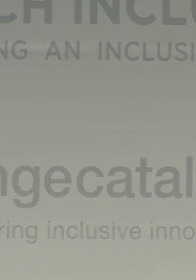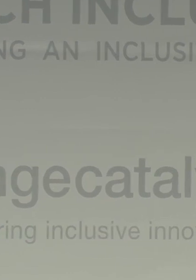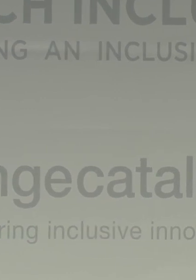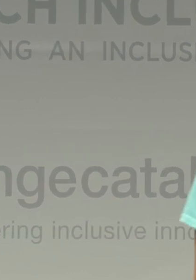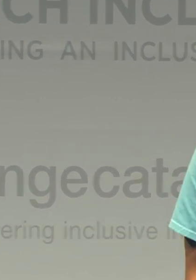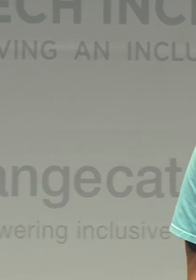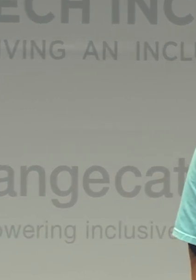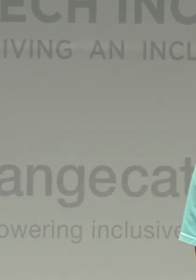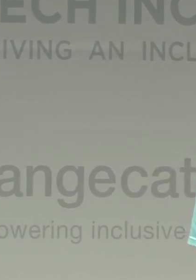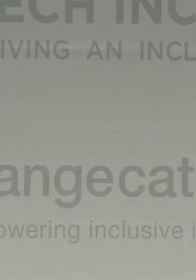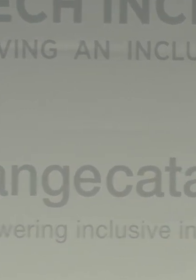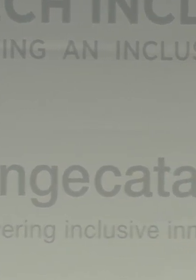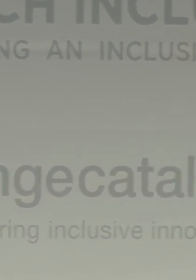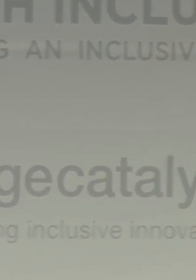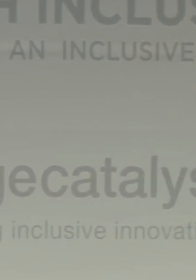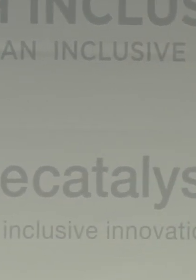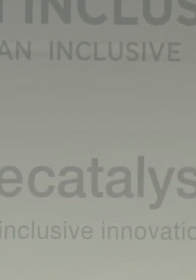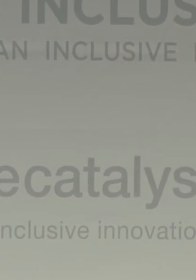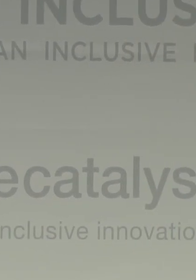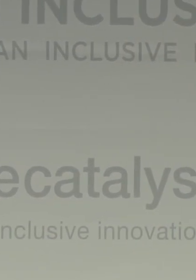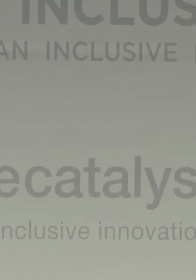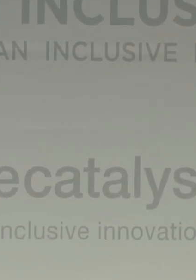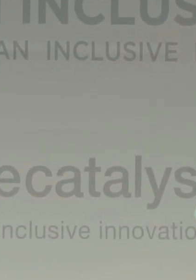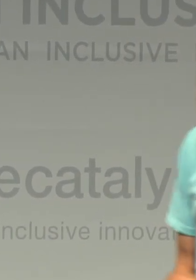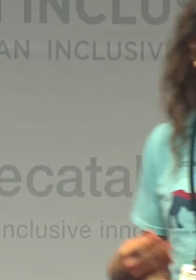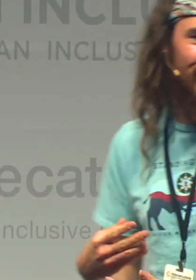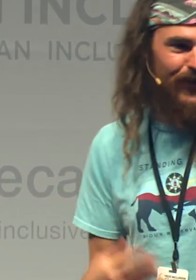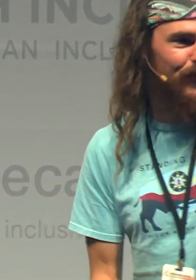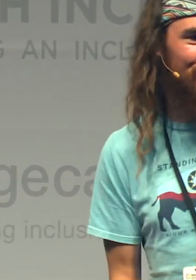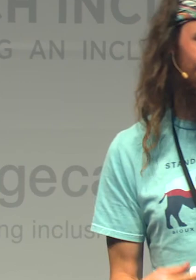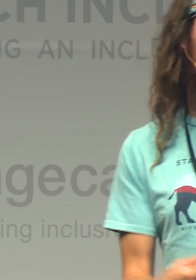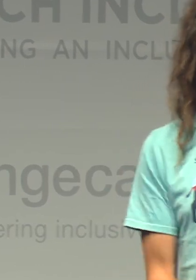I'd love to talk to anybody who wants to talk more about this stuff, and if anybody knows the people